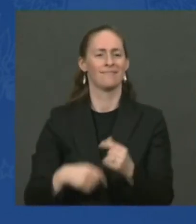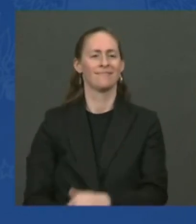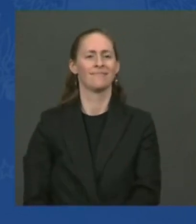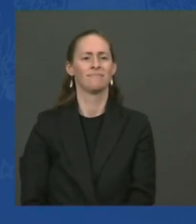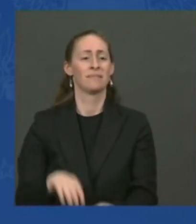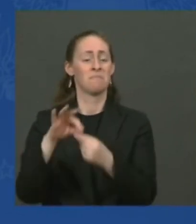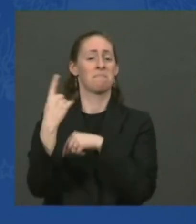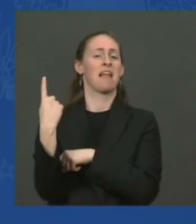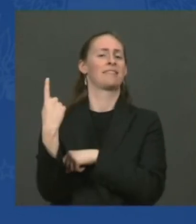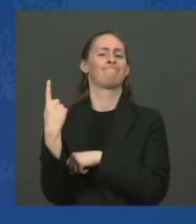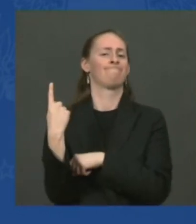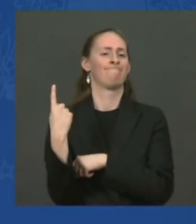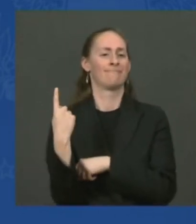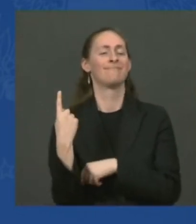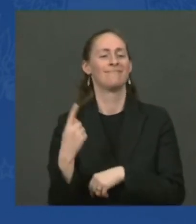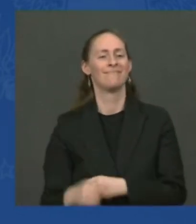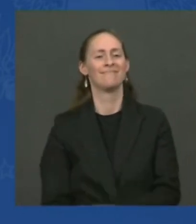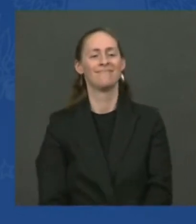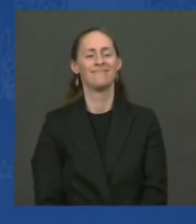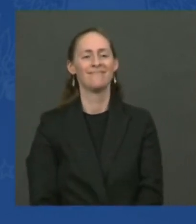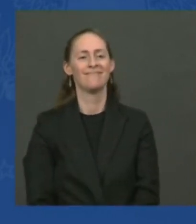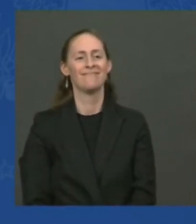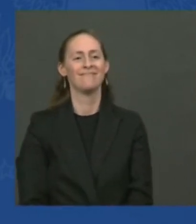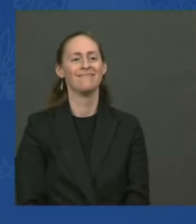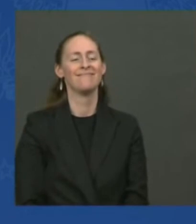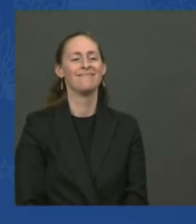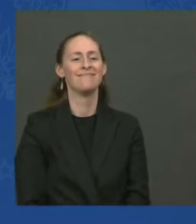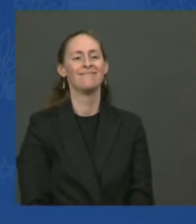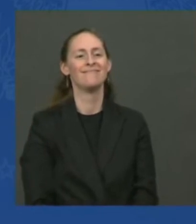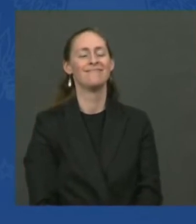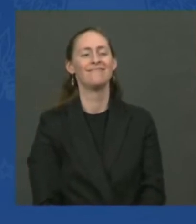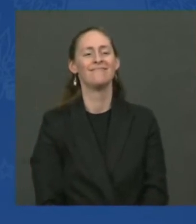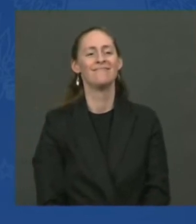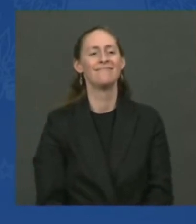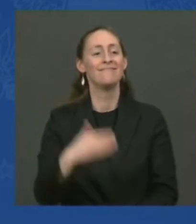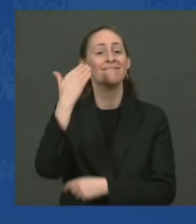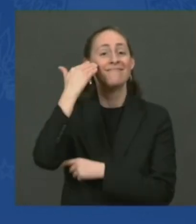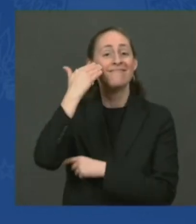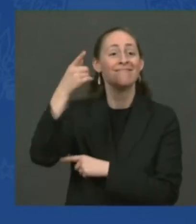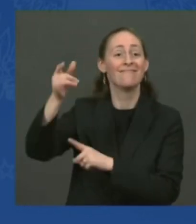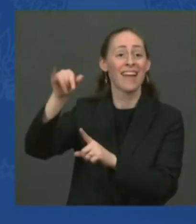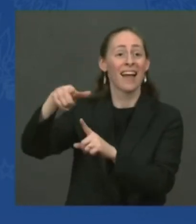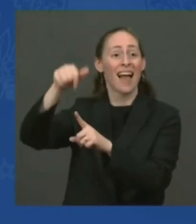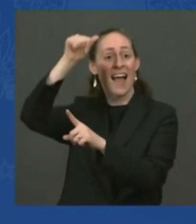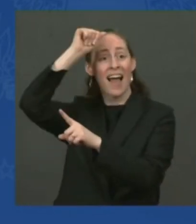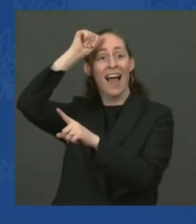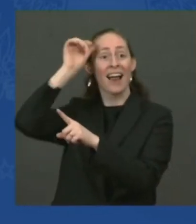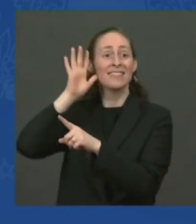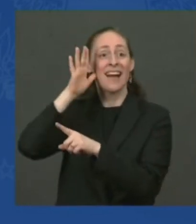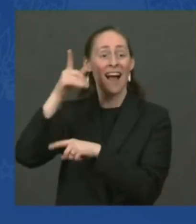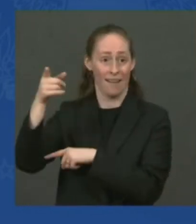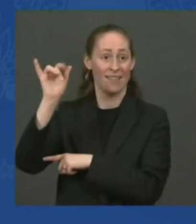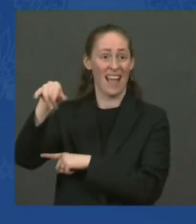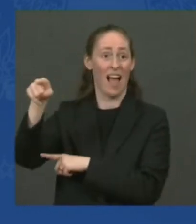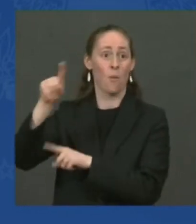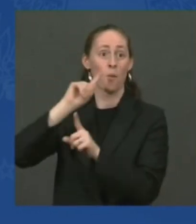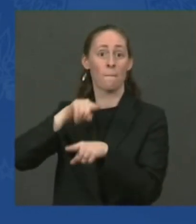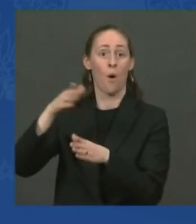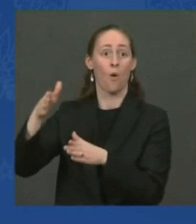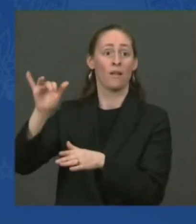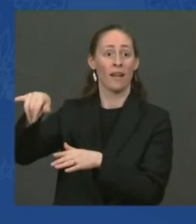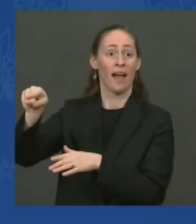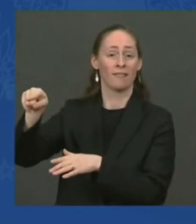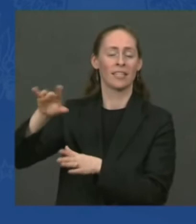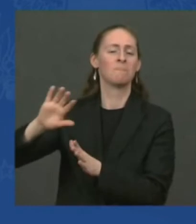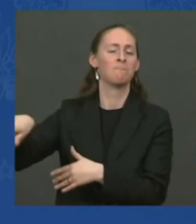from reports. But monitor what we're doing. That was just how it was being done. And it was one of the most efficient implementations of